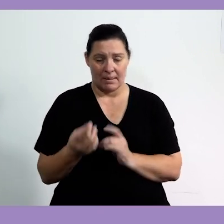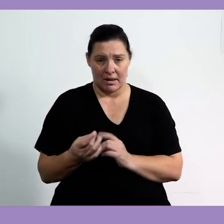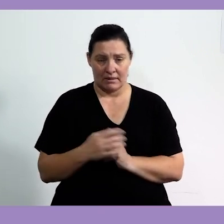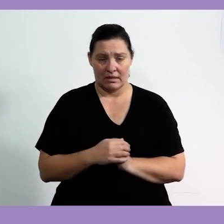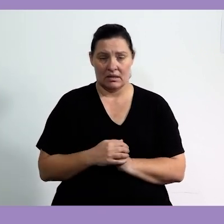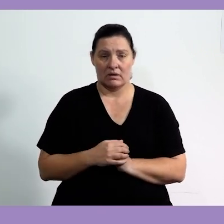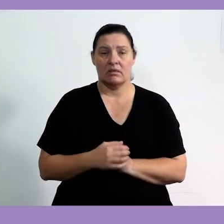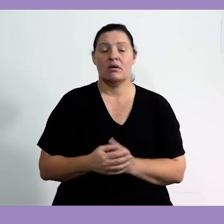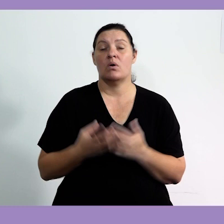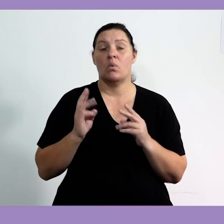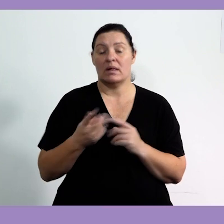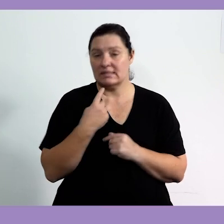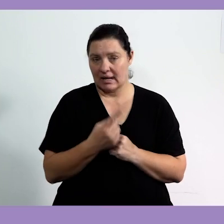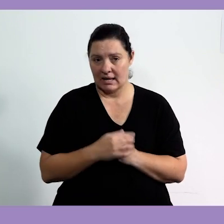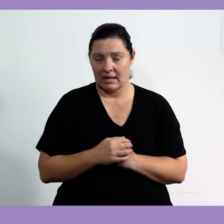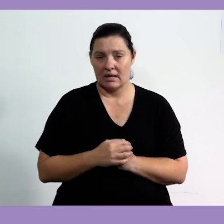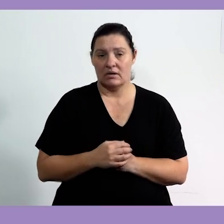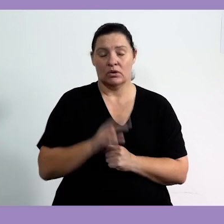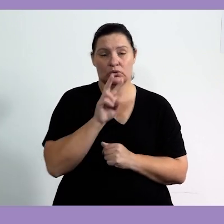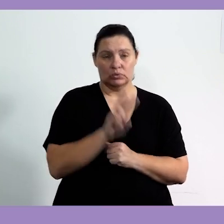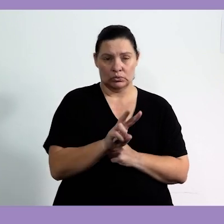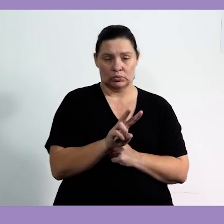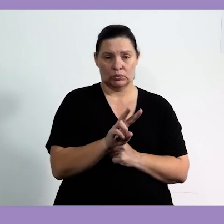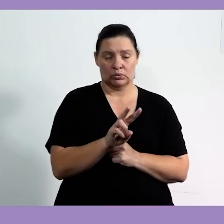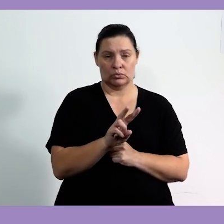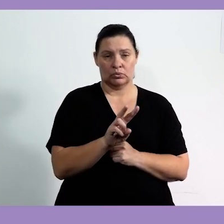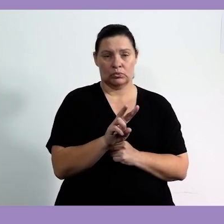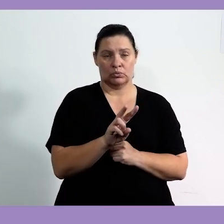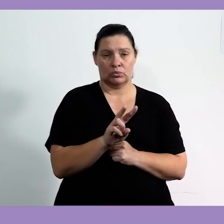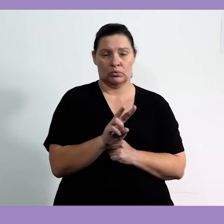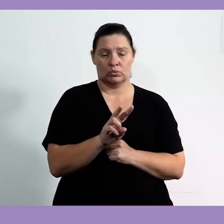those numbers? We are going to say this is 2